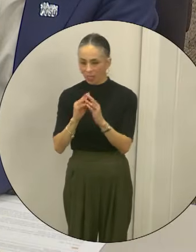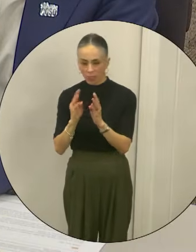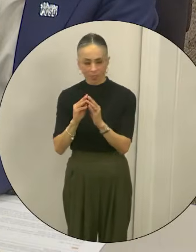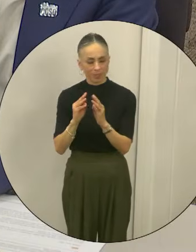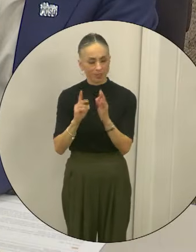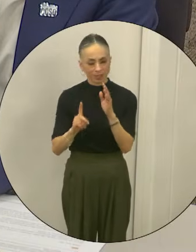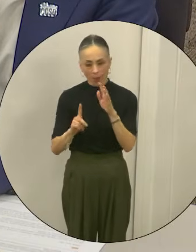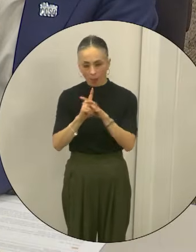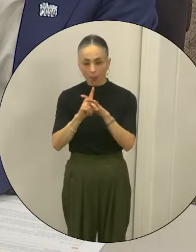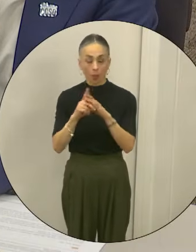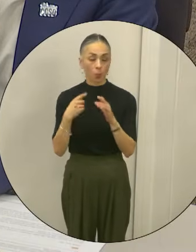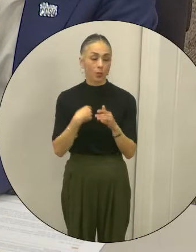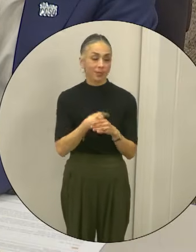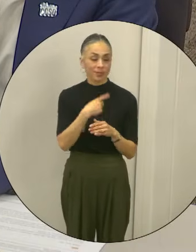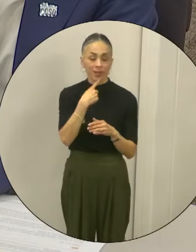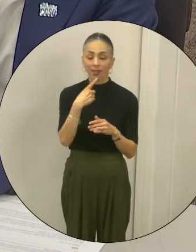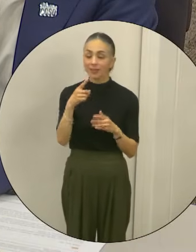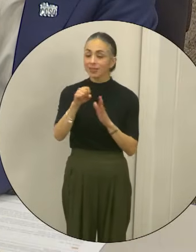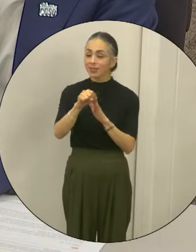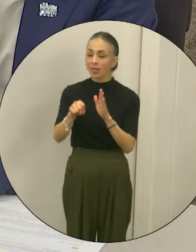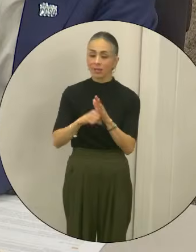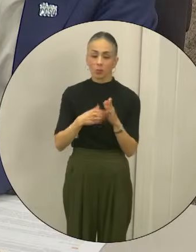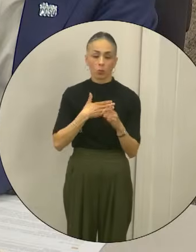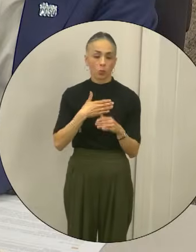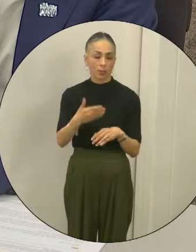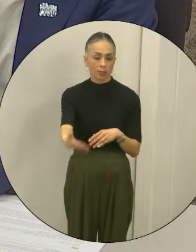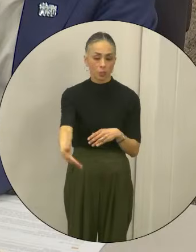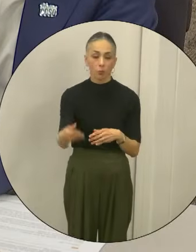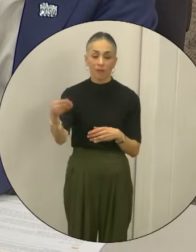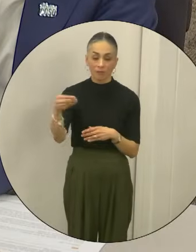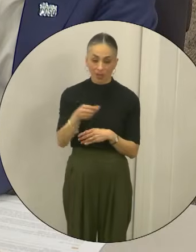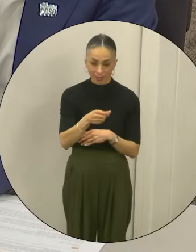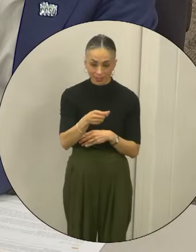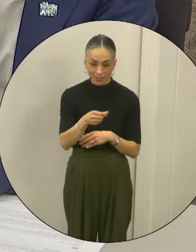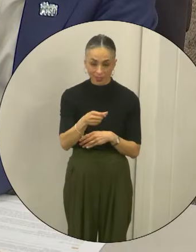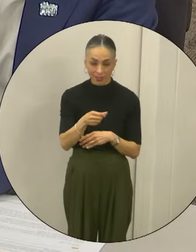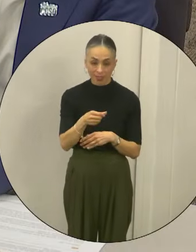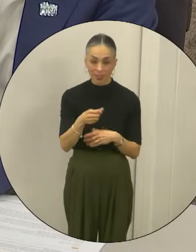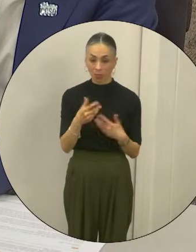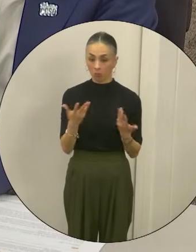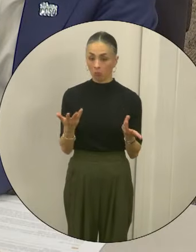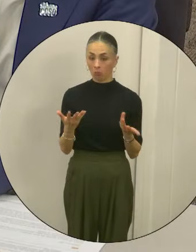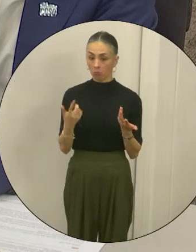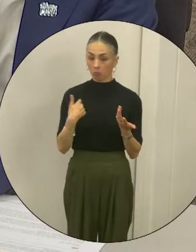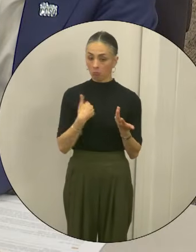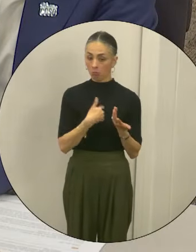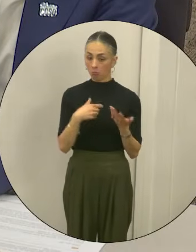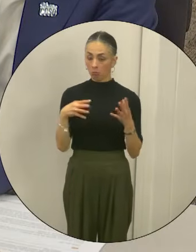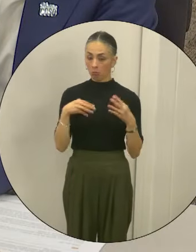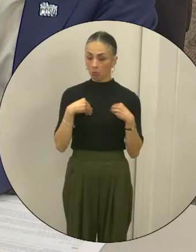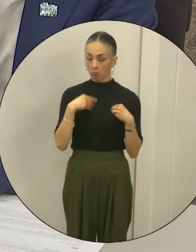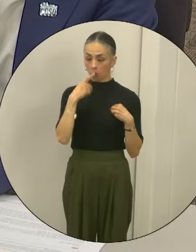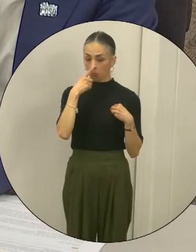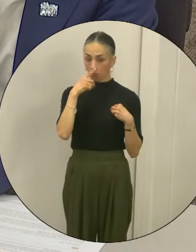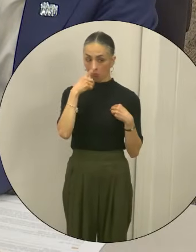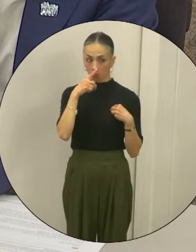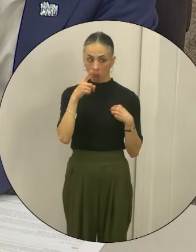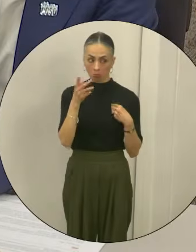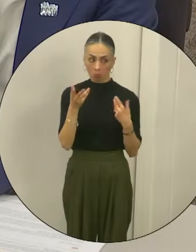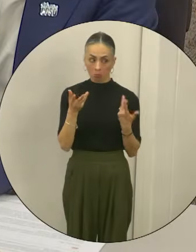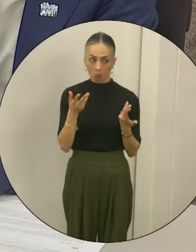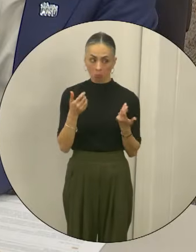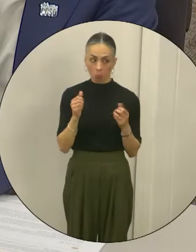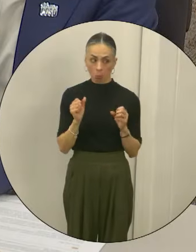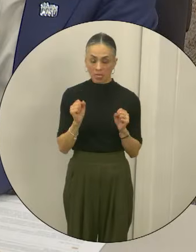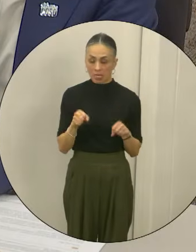we've said that if the state's willing to fund it, you know, we're game. It's going to take a lot of work on our facilities team to do it. We can do it